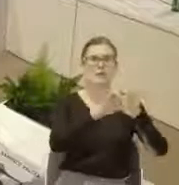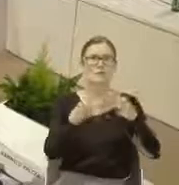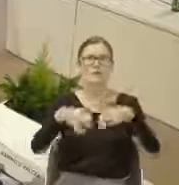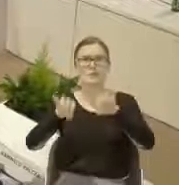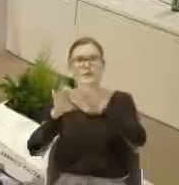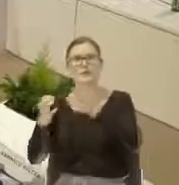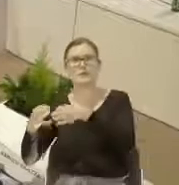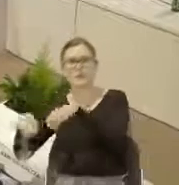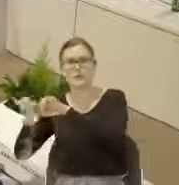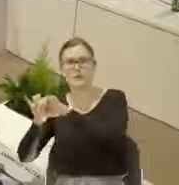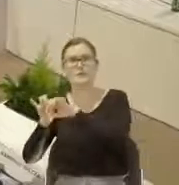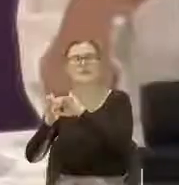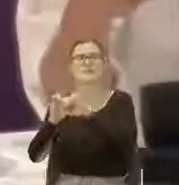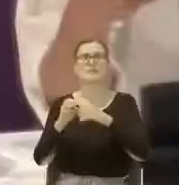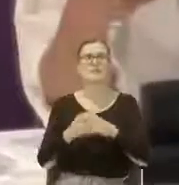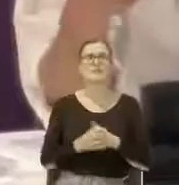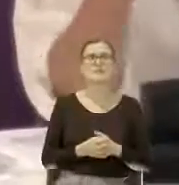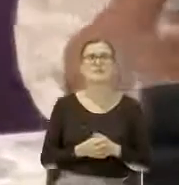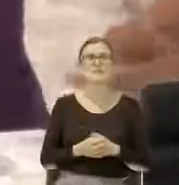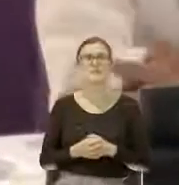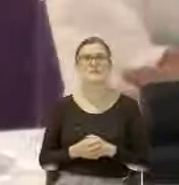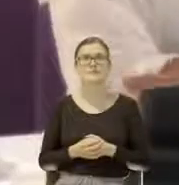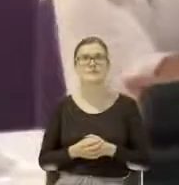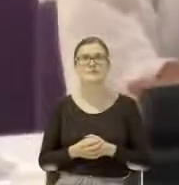you anticipated my every thought.